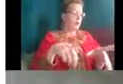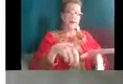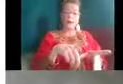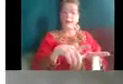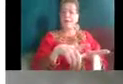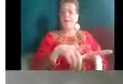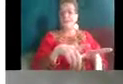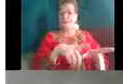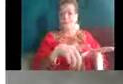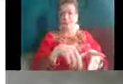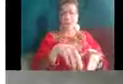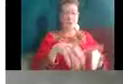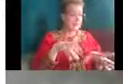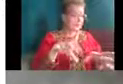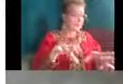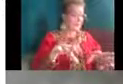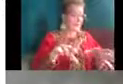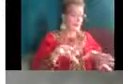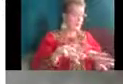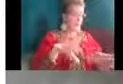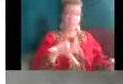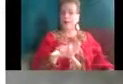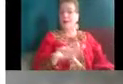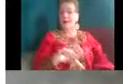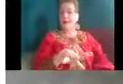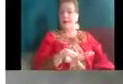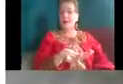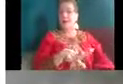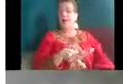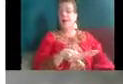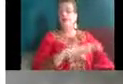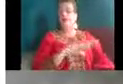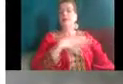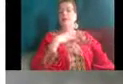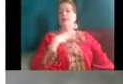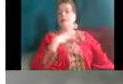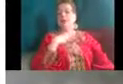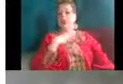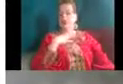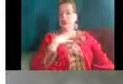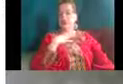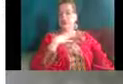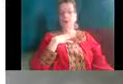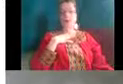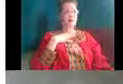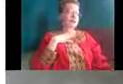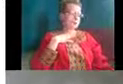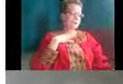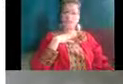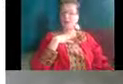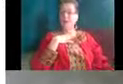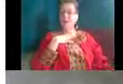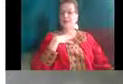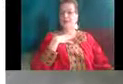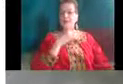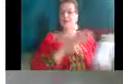and just as an aside for people that often ask what if i can't verbally speak well you can still